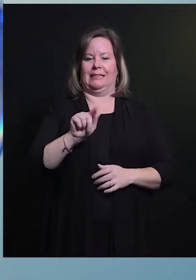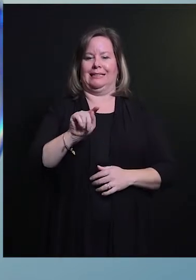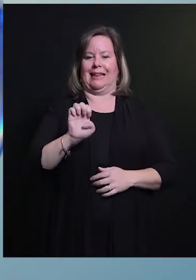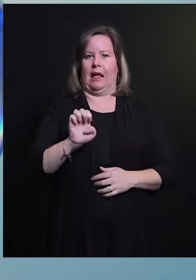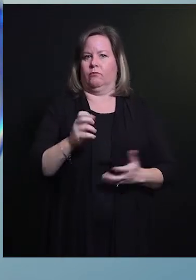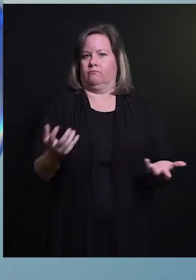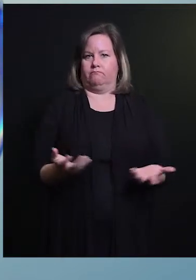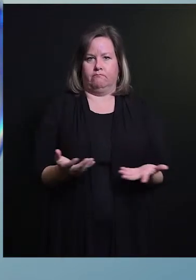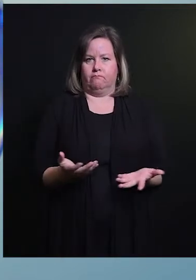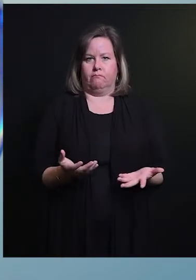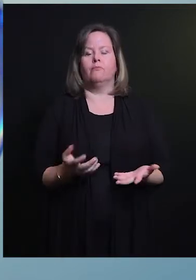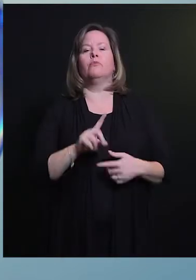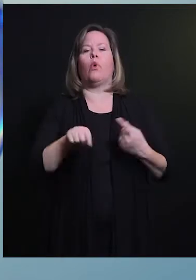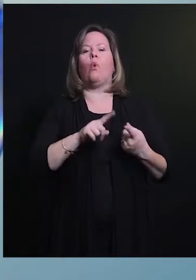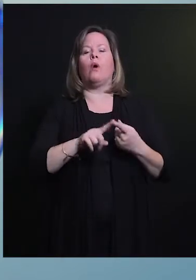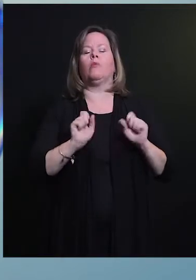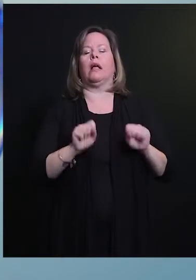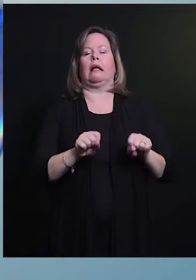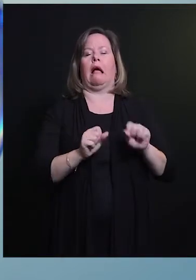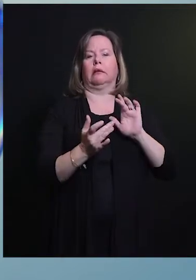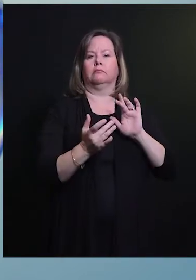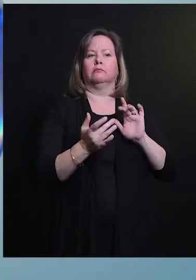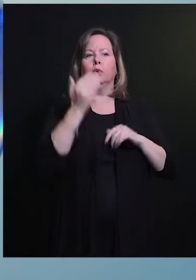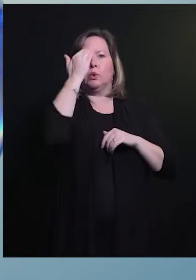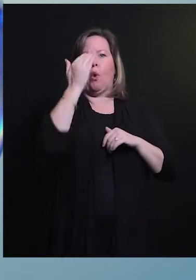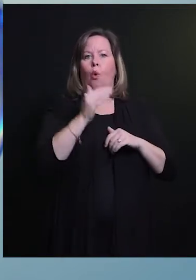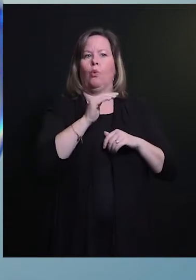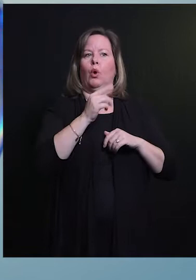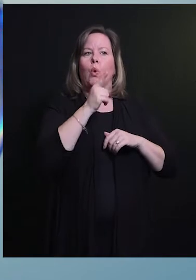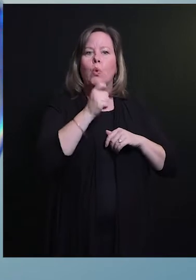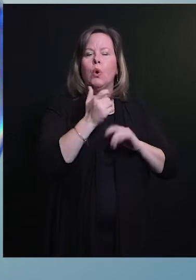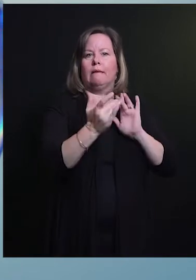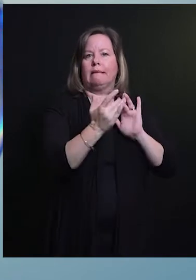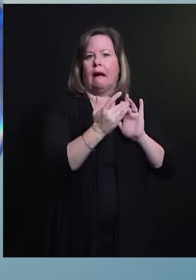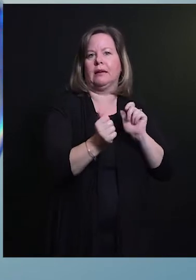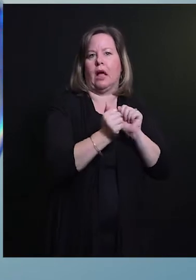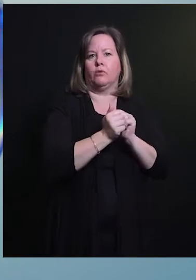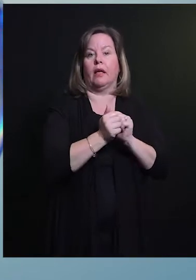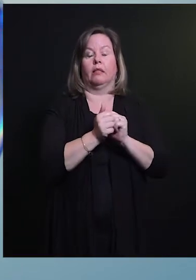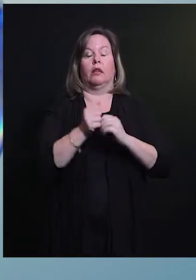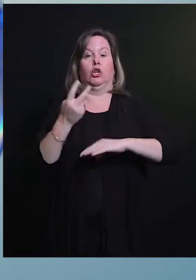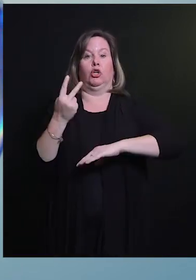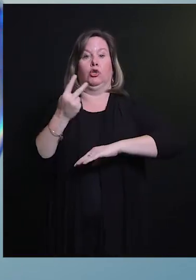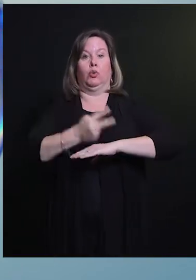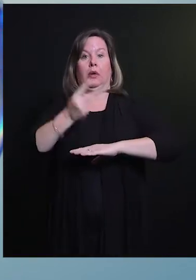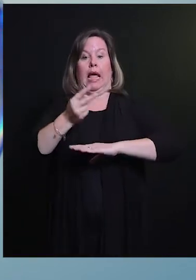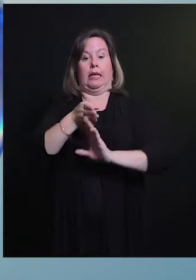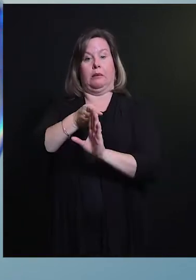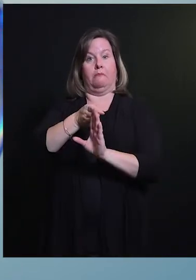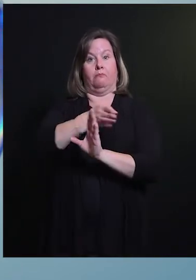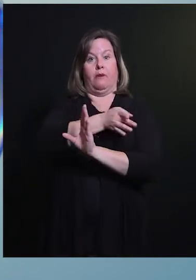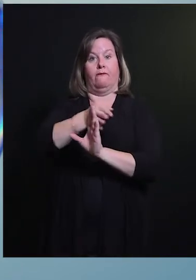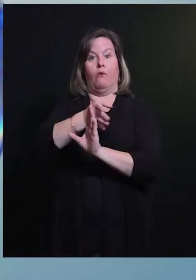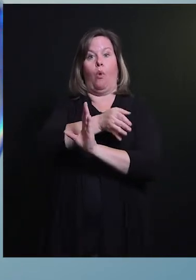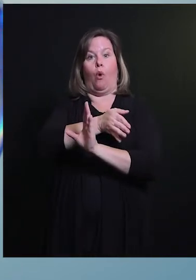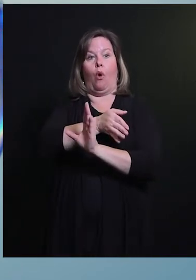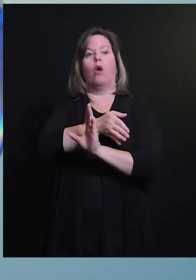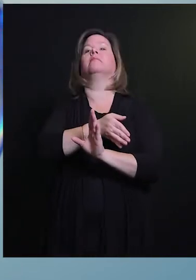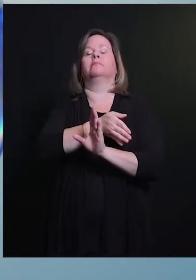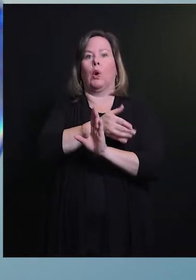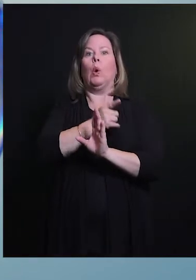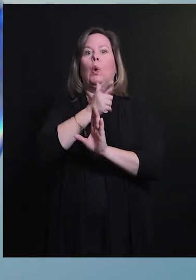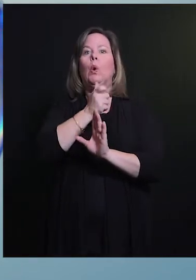who came into contact with that individual who are most at risk. And so we use that onset date, go back 2 days or 48 hours from that onset